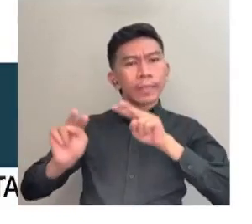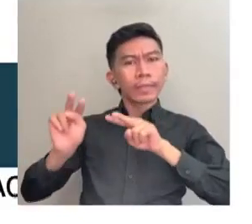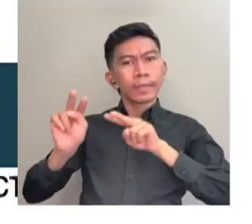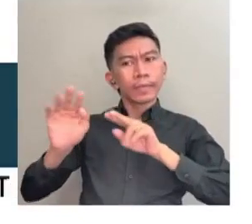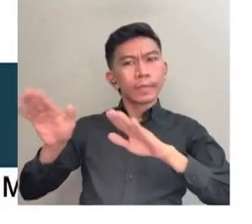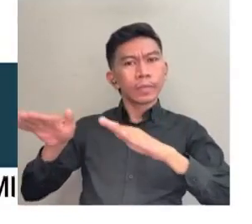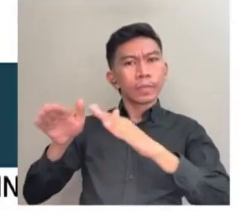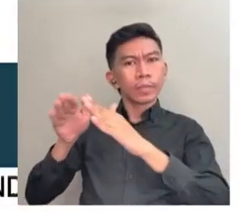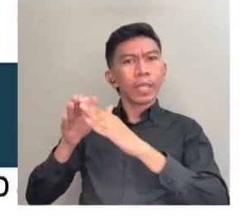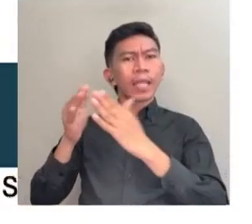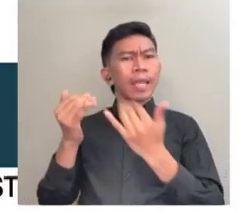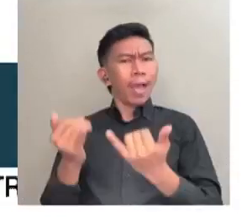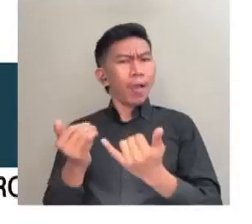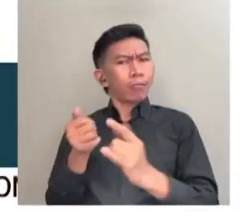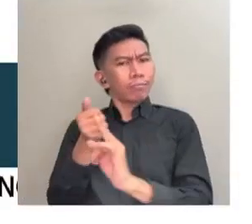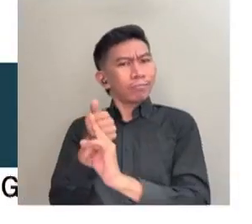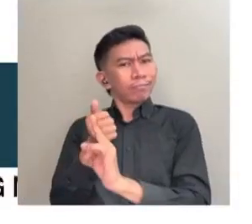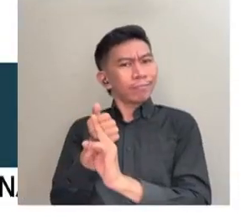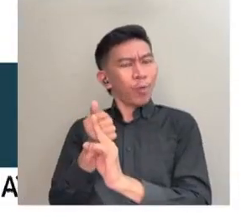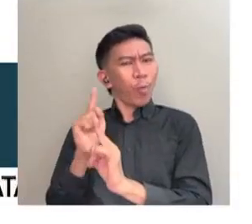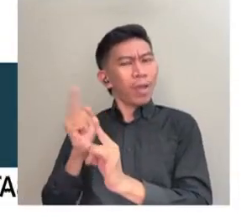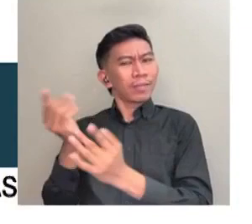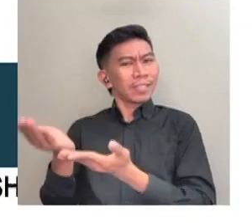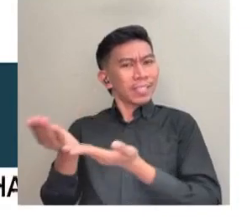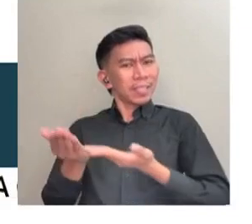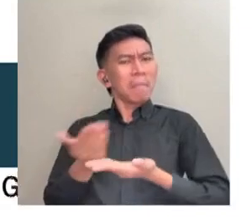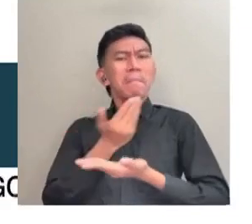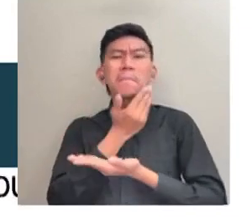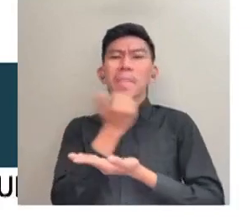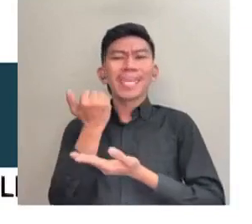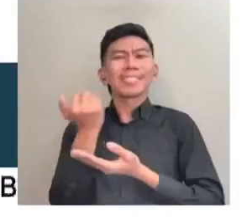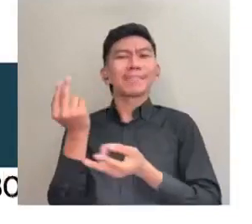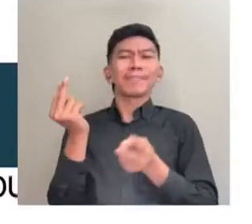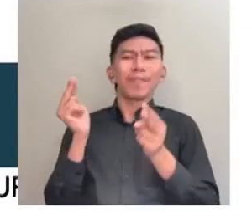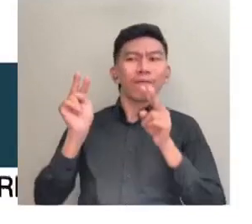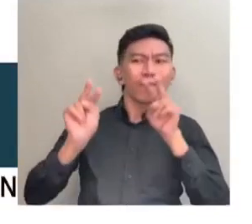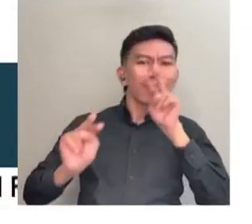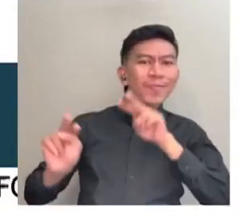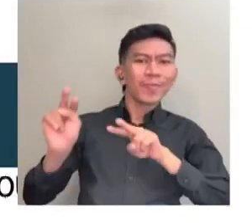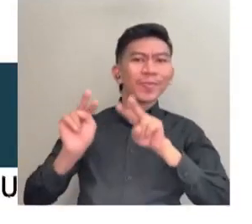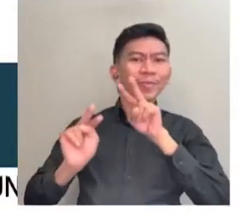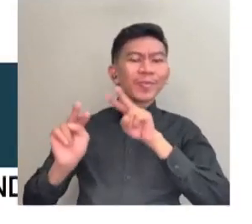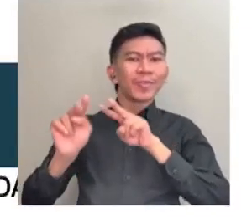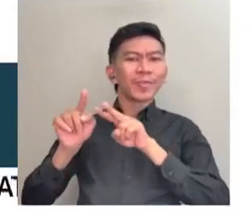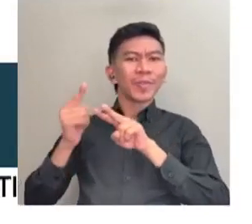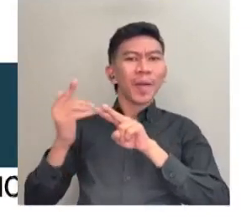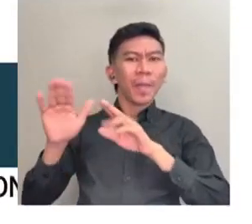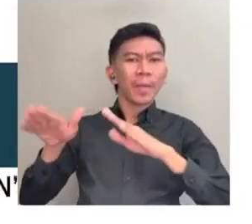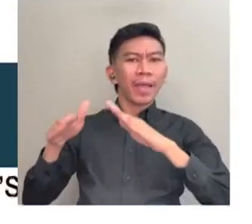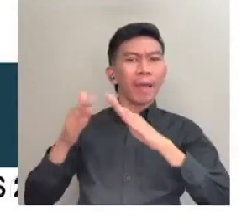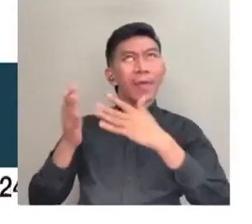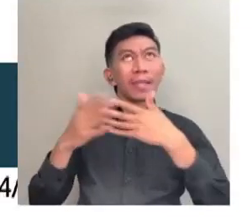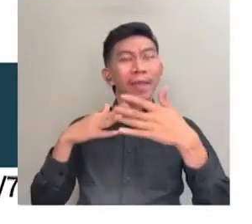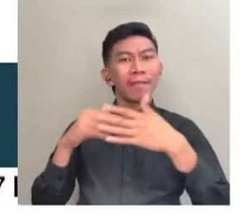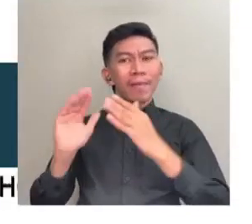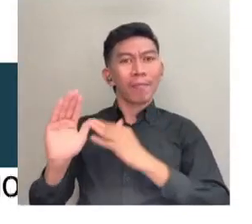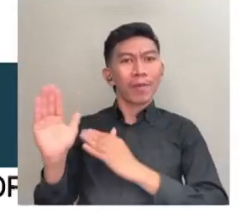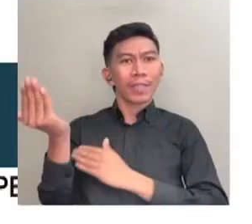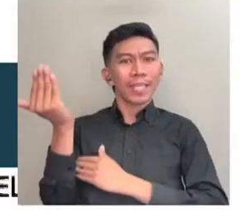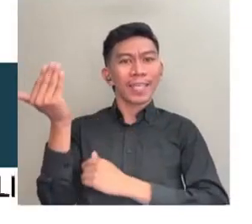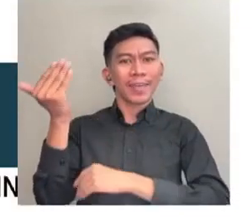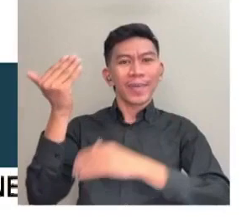point can you suggest where one can get the best viewing of Mayon volcano, whether it's daytime or nighttime?